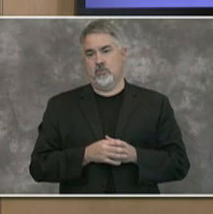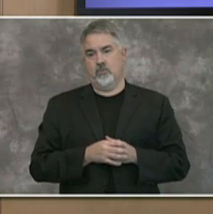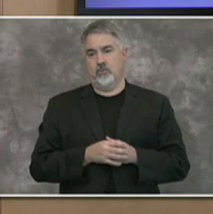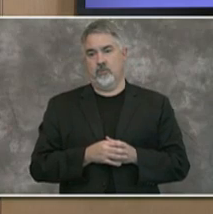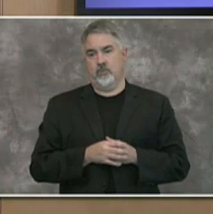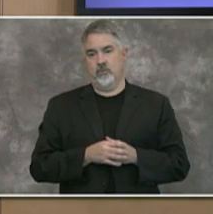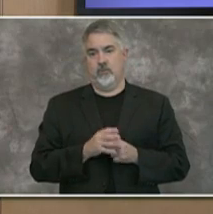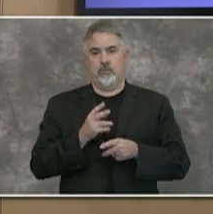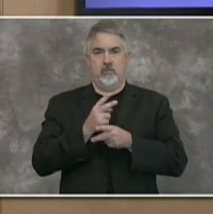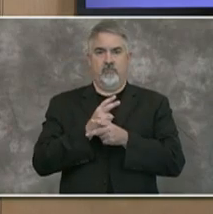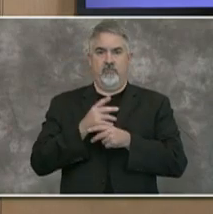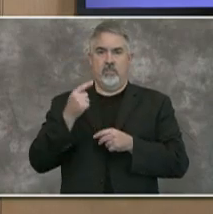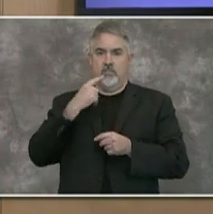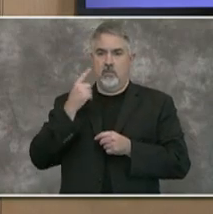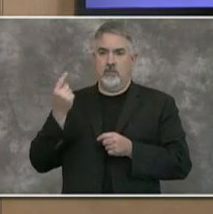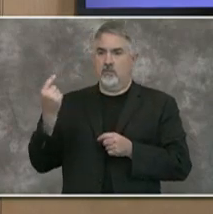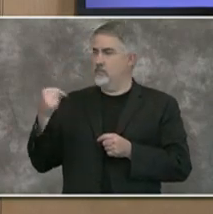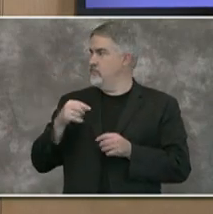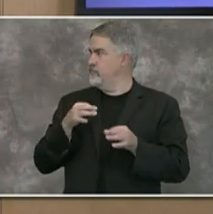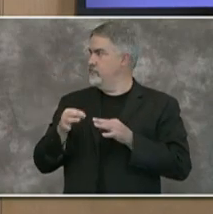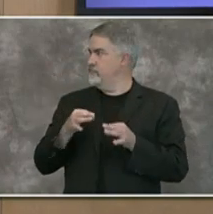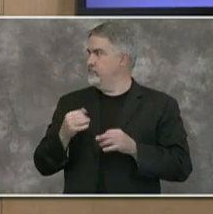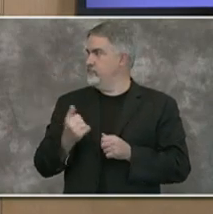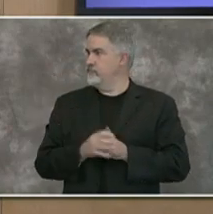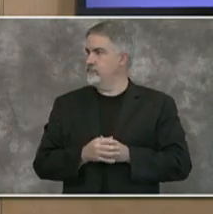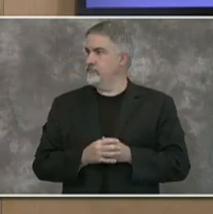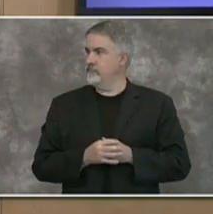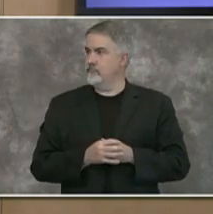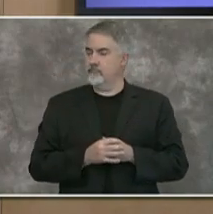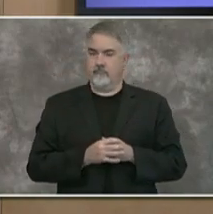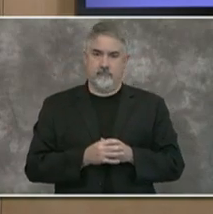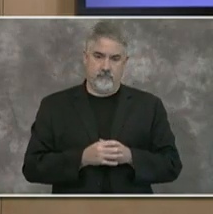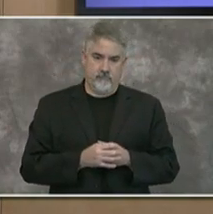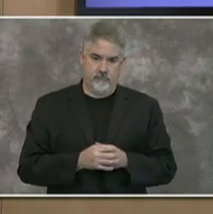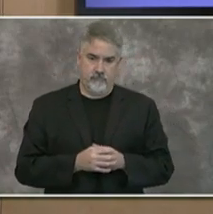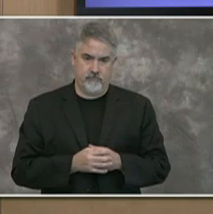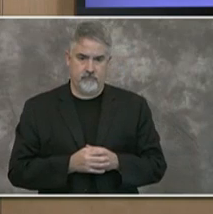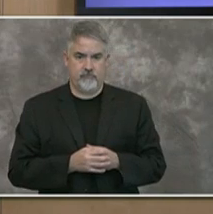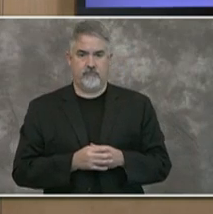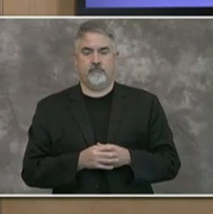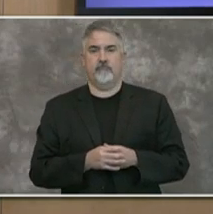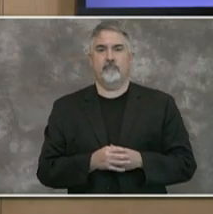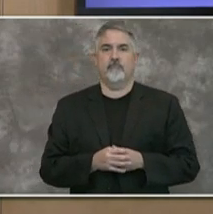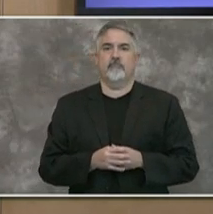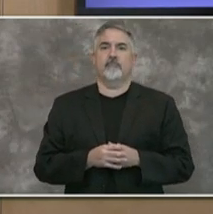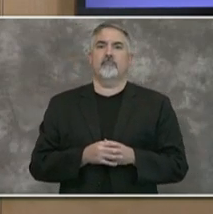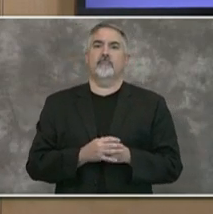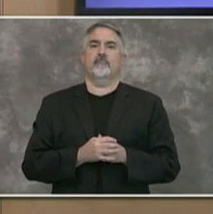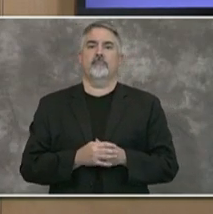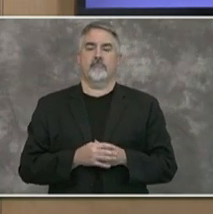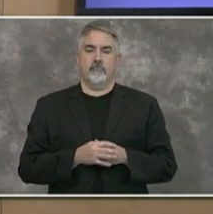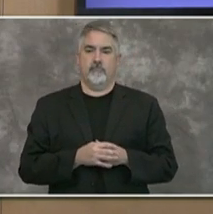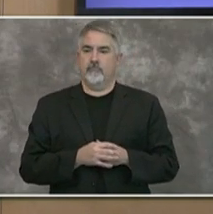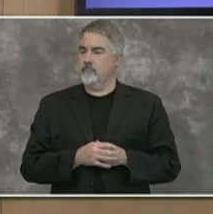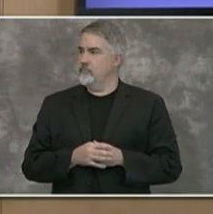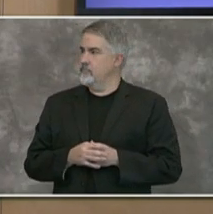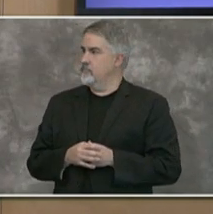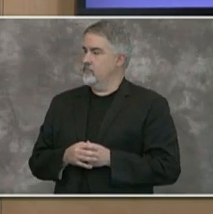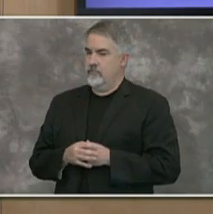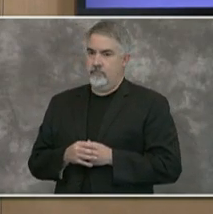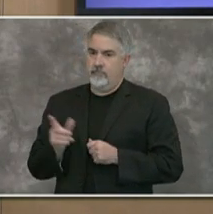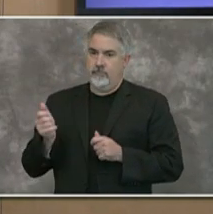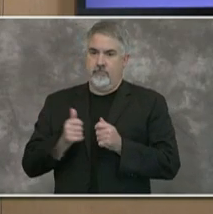Please. This is from Niala Charles